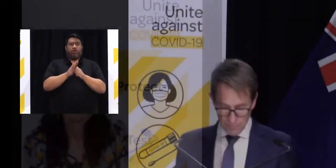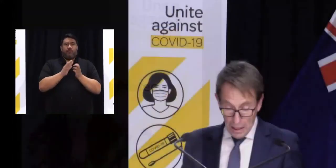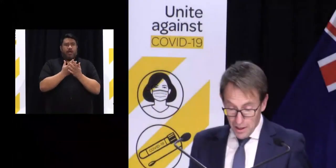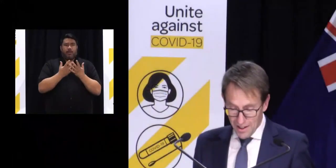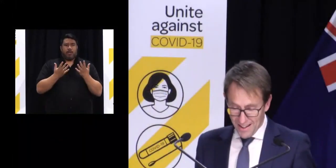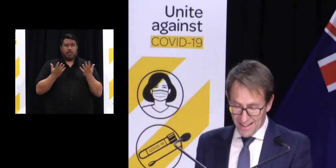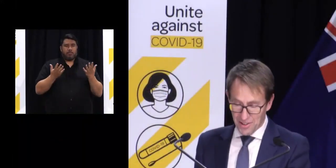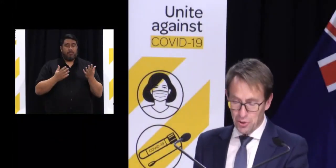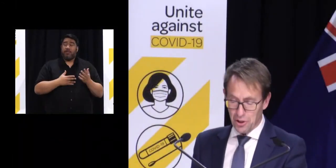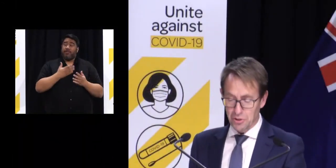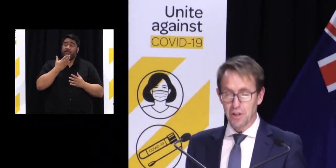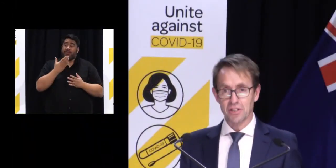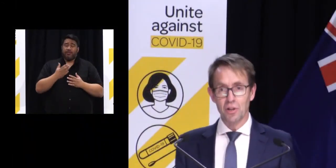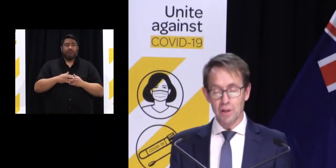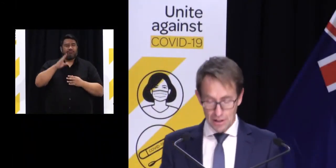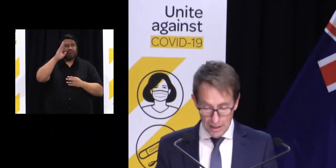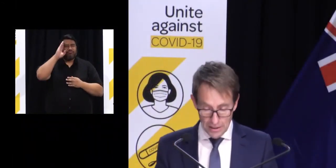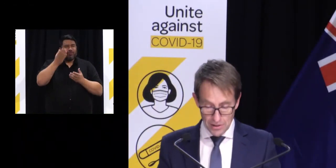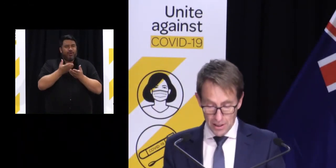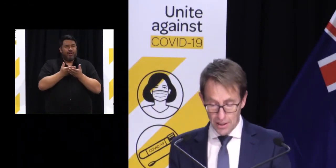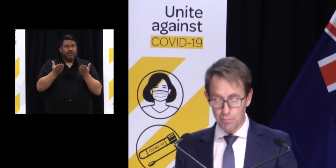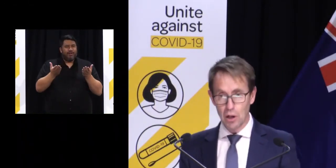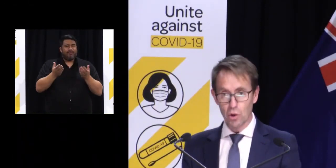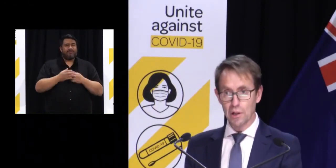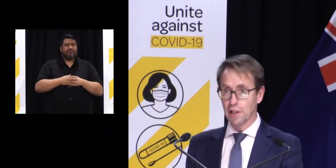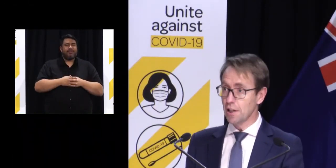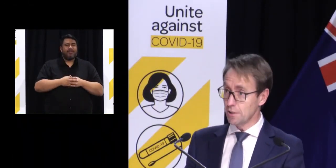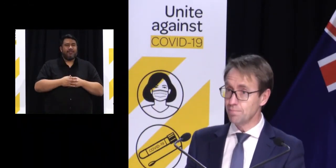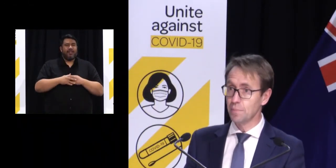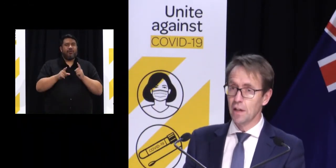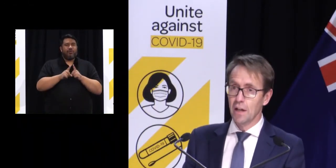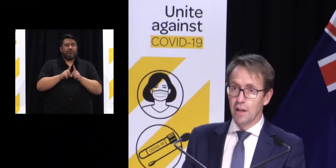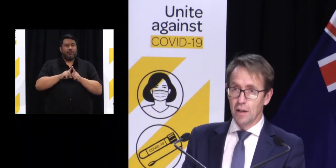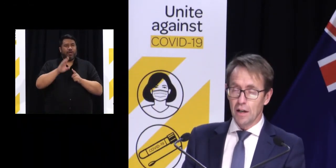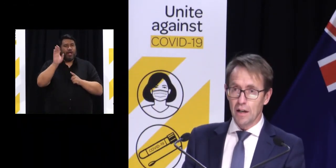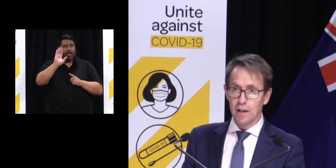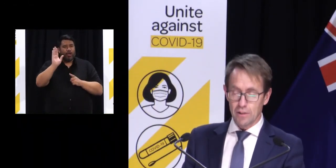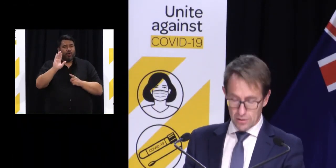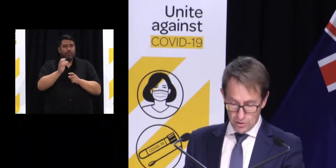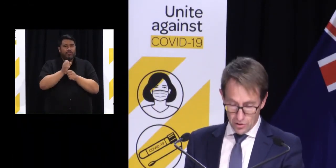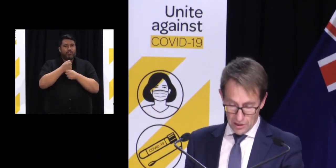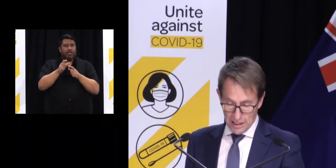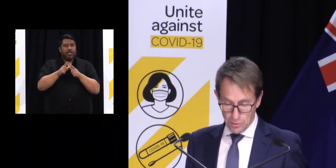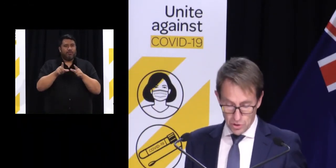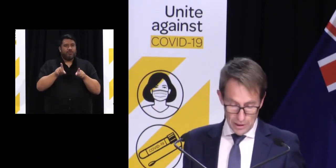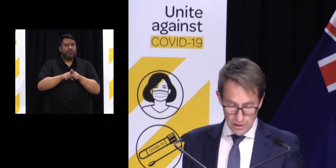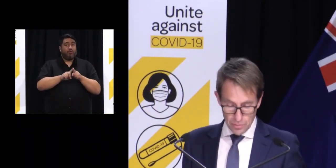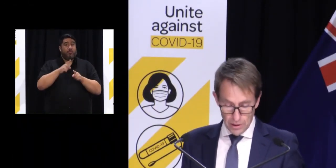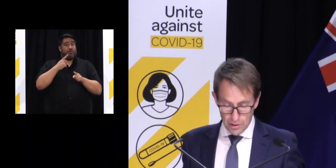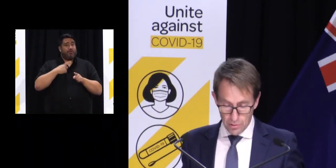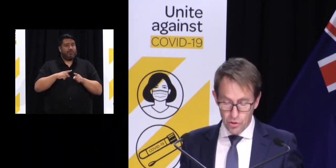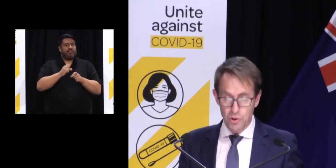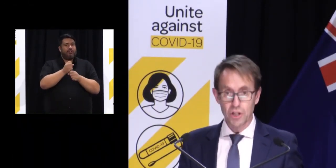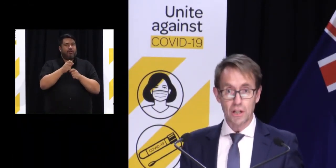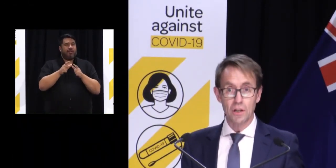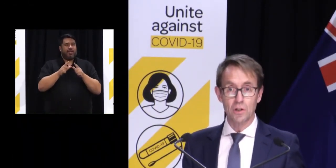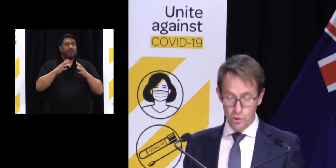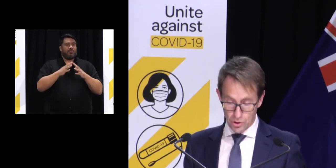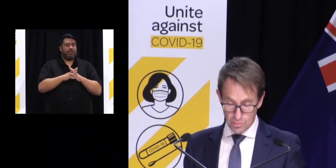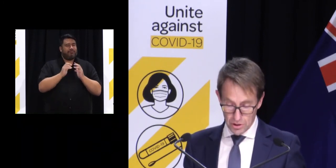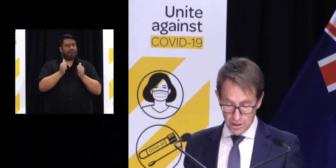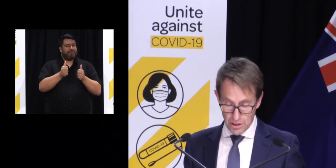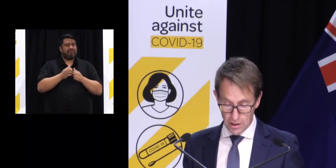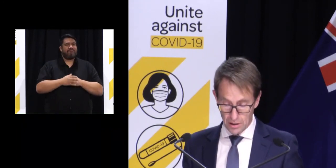Minister. Kia ora koutou katoa and malo e le leil. Tongan language week this week. There are 13